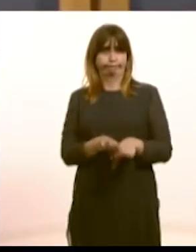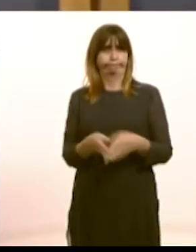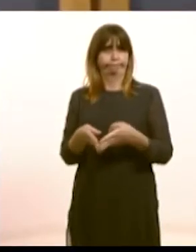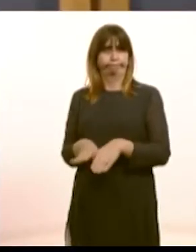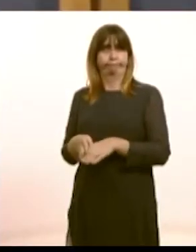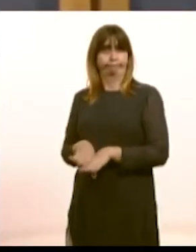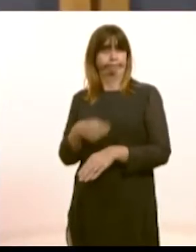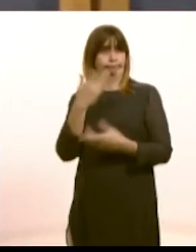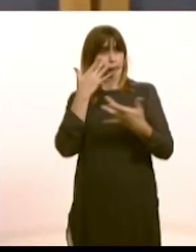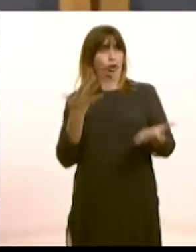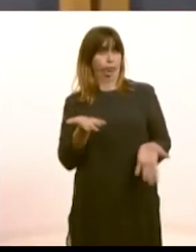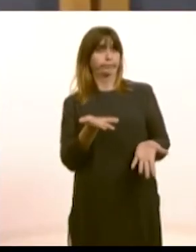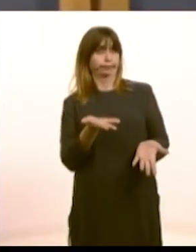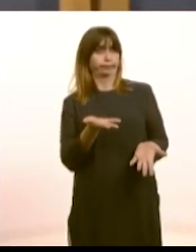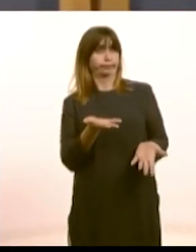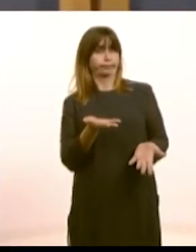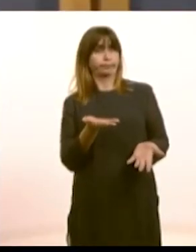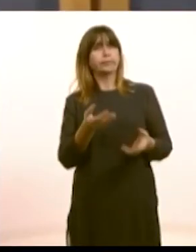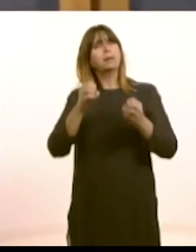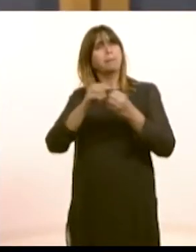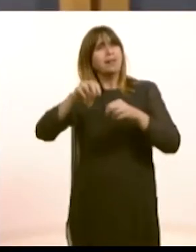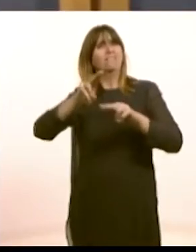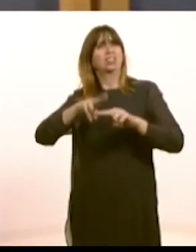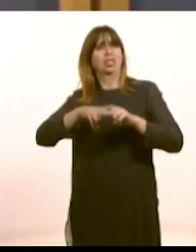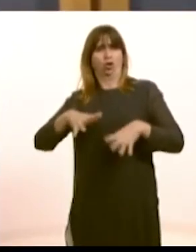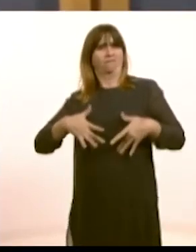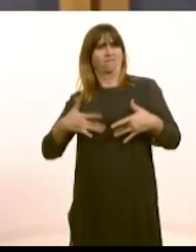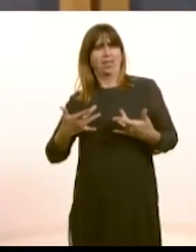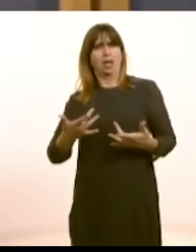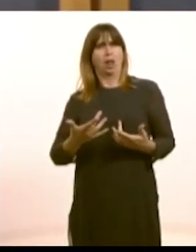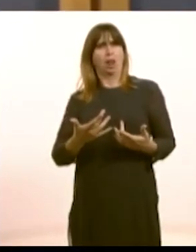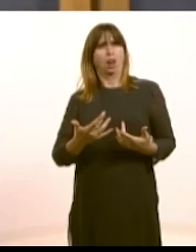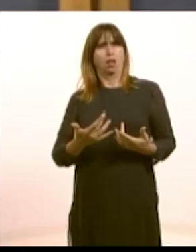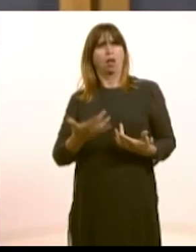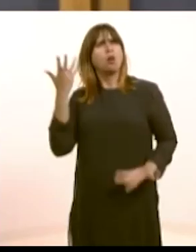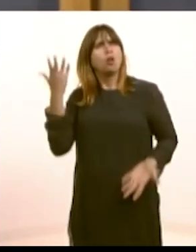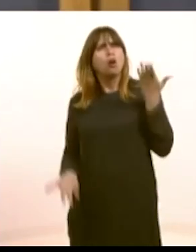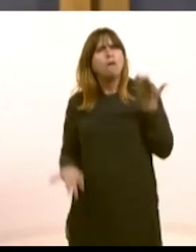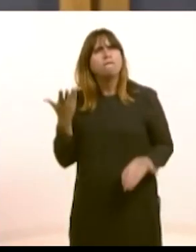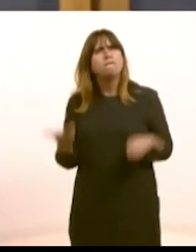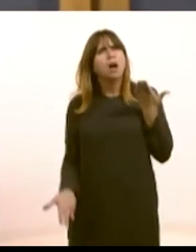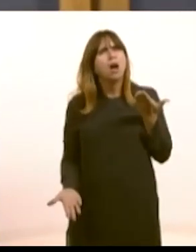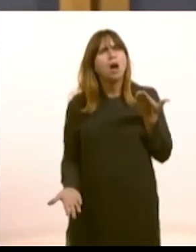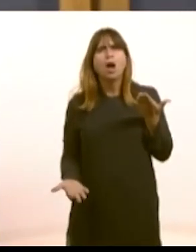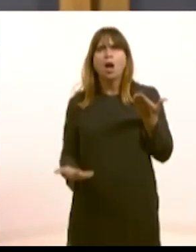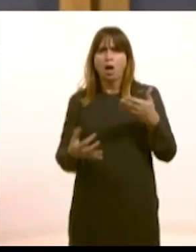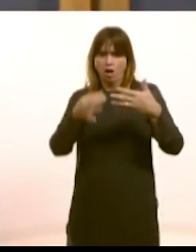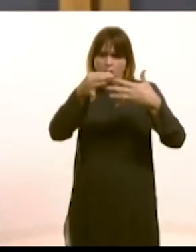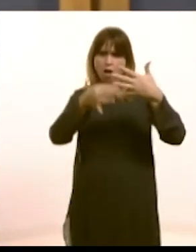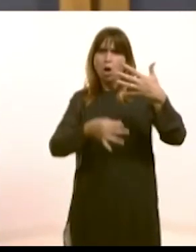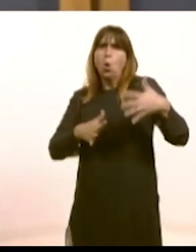Minister has just said. People in Blaenau feel that they are actually being discriminated against amongst all the wellbeing areas which are identified